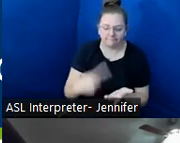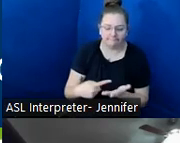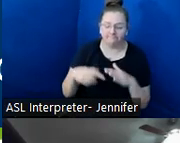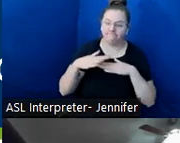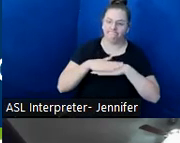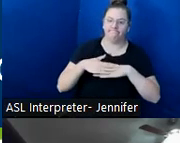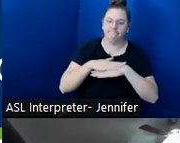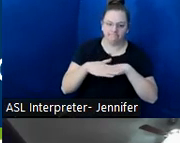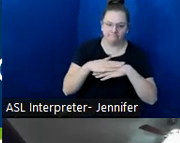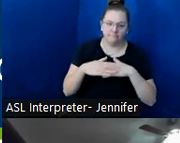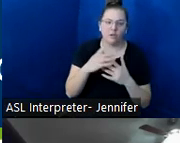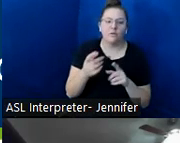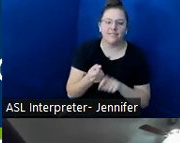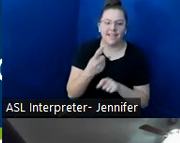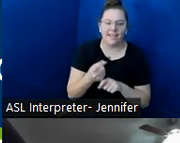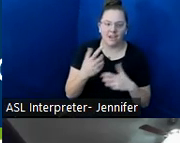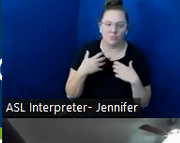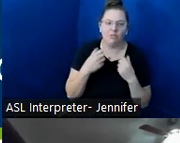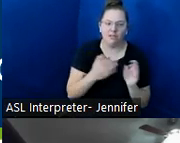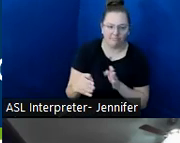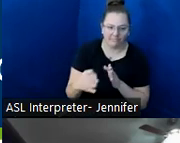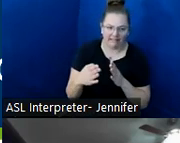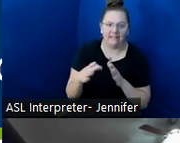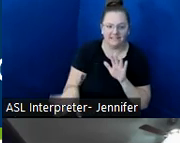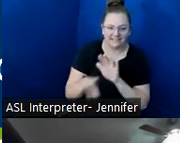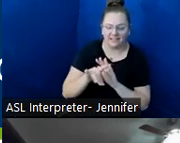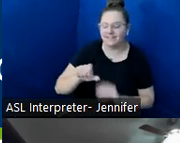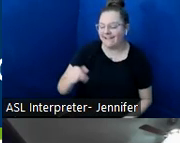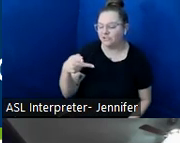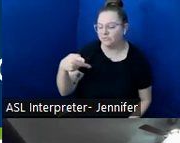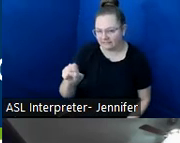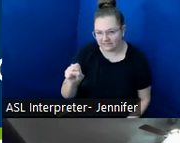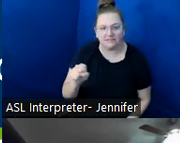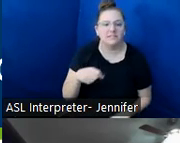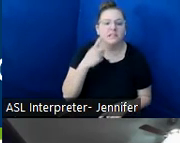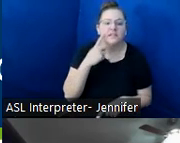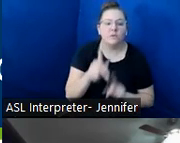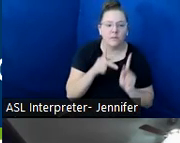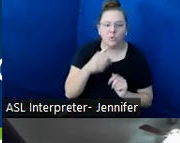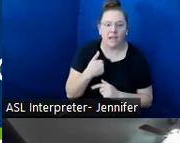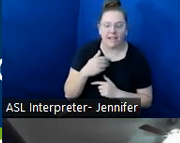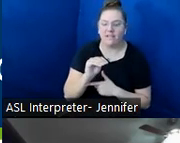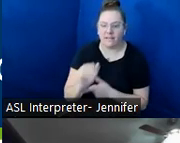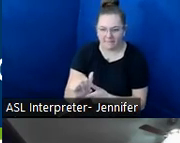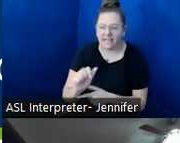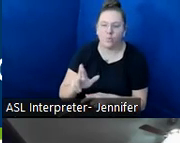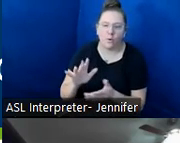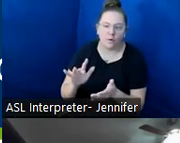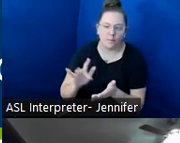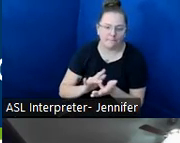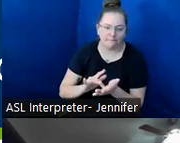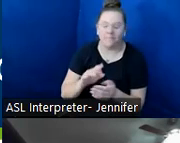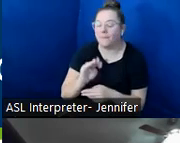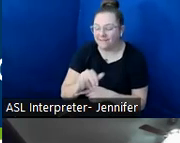health plan selection, AHPS for people on medical assistance, MA or Minnesota Care, to learn about the Special